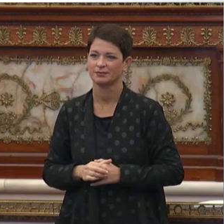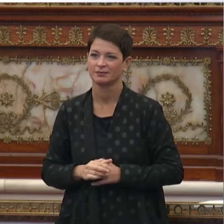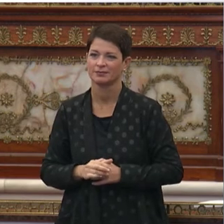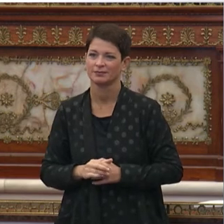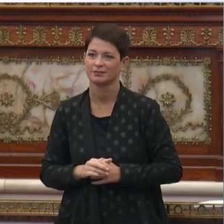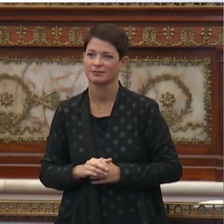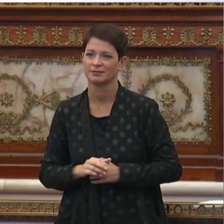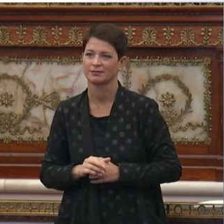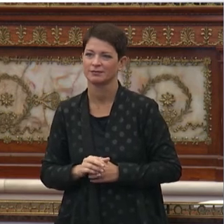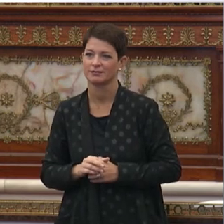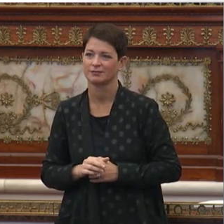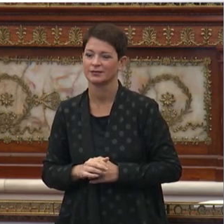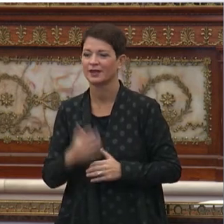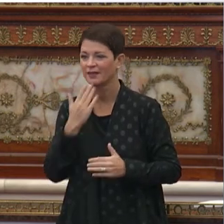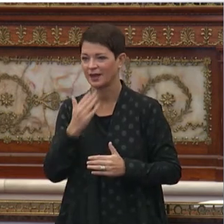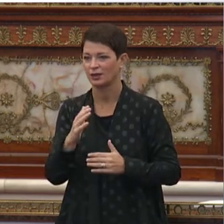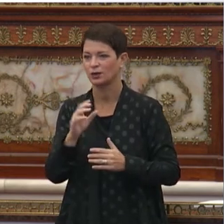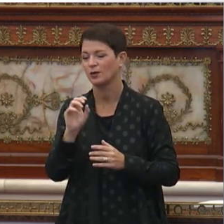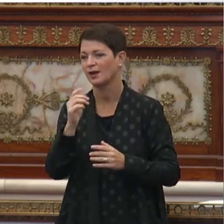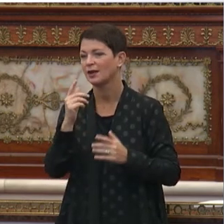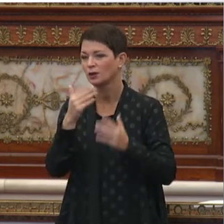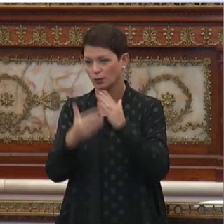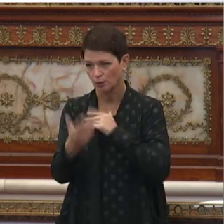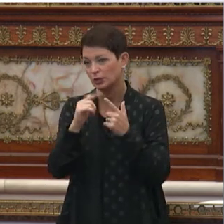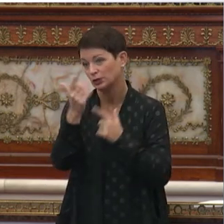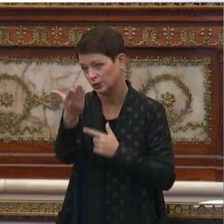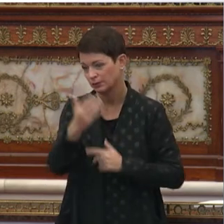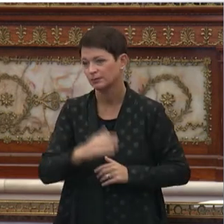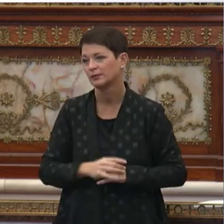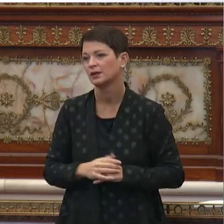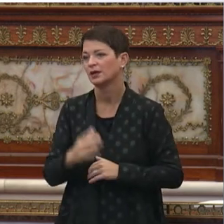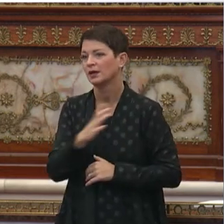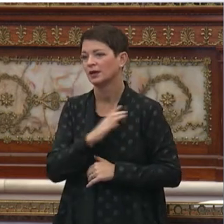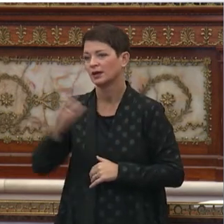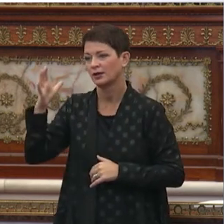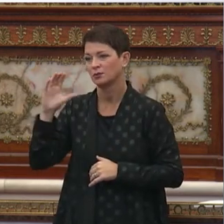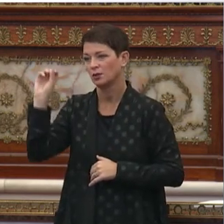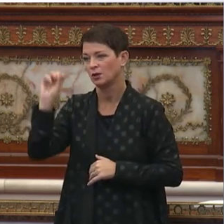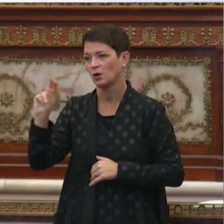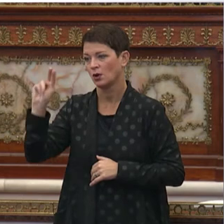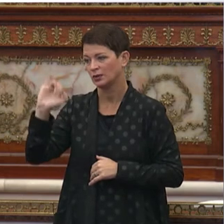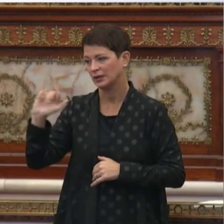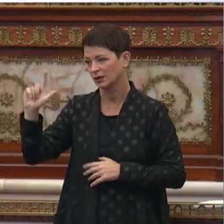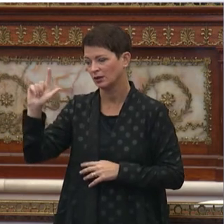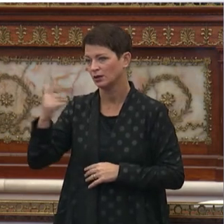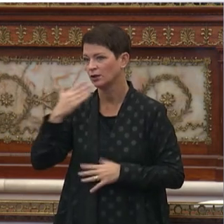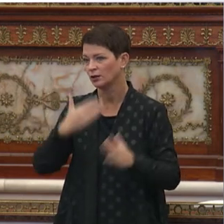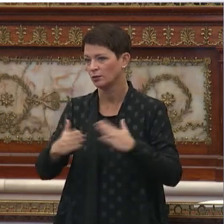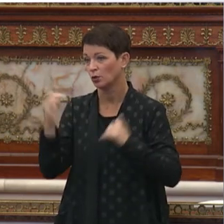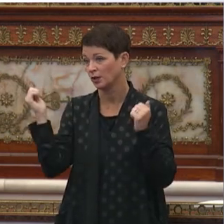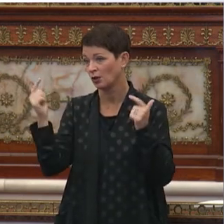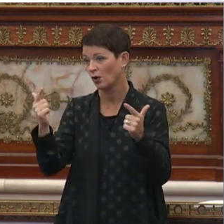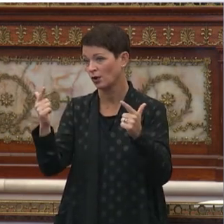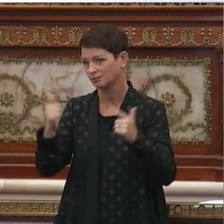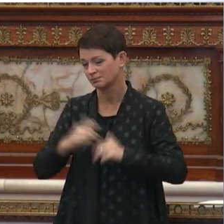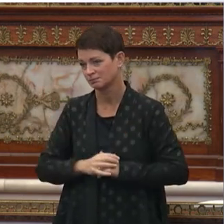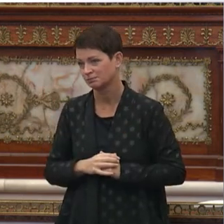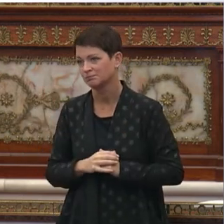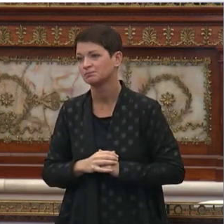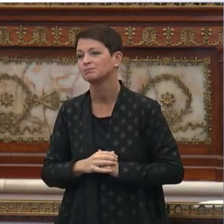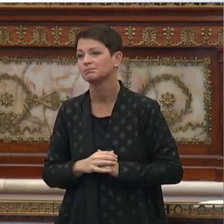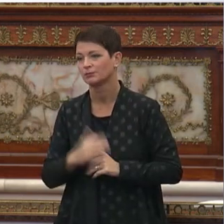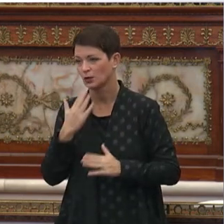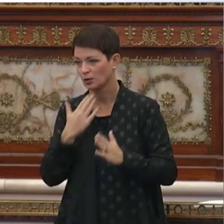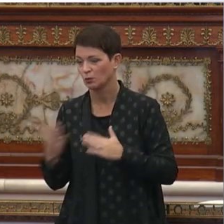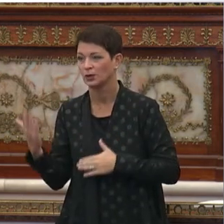Thank you, Councilman. A good morning to you. Councilman O'Neill. Good morning, everyone. Good